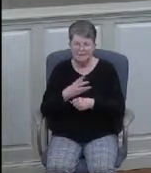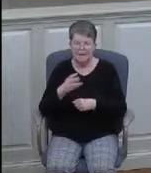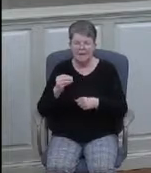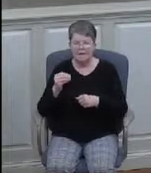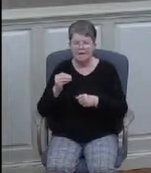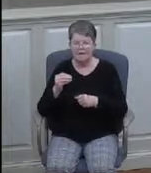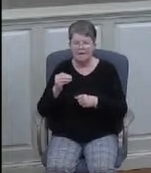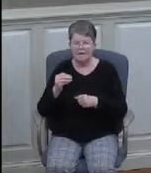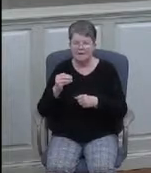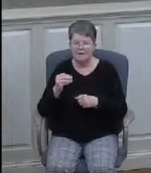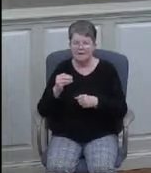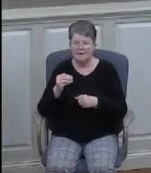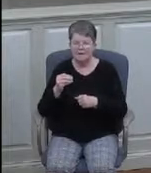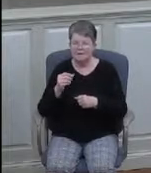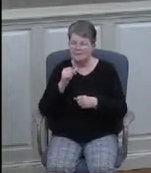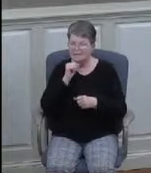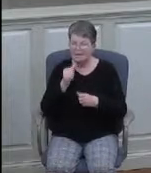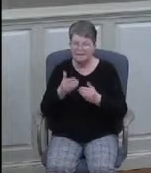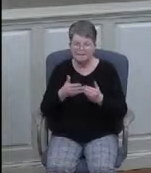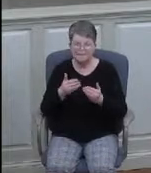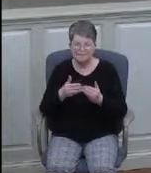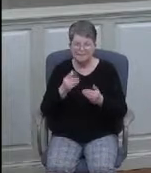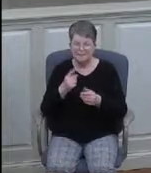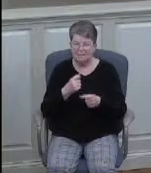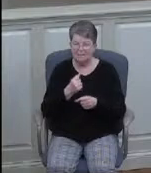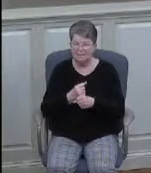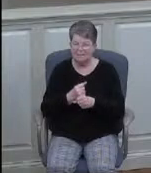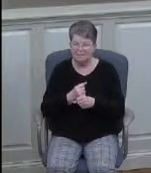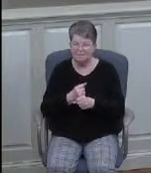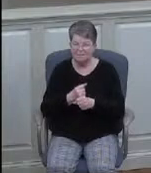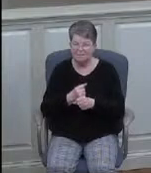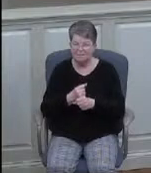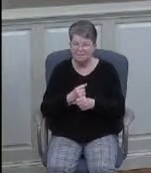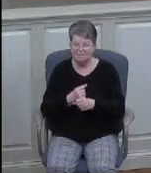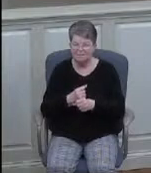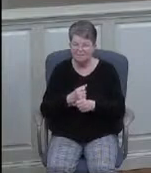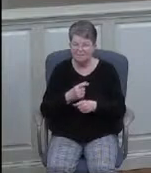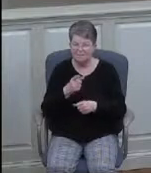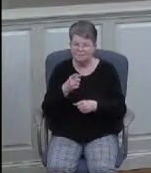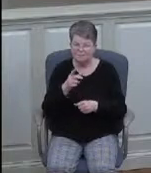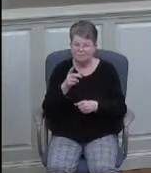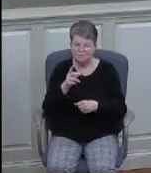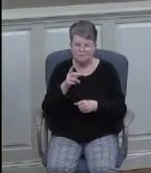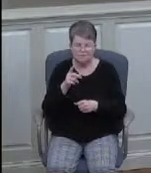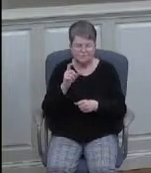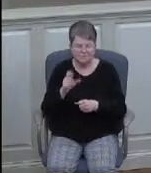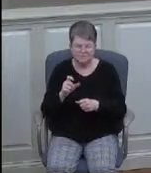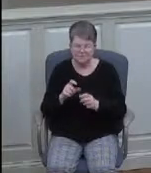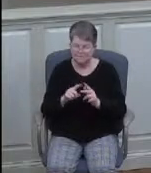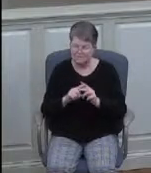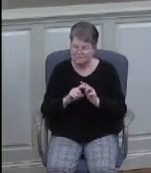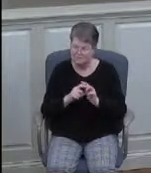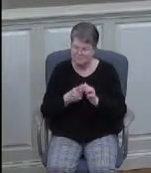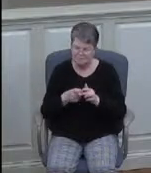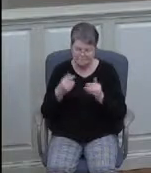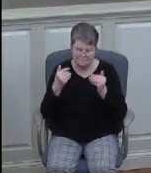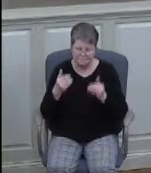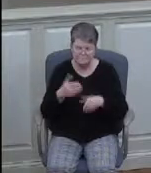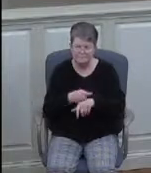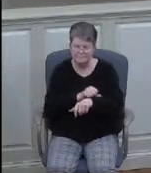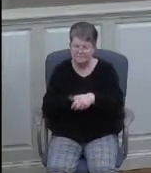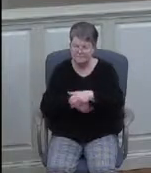And it wasn't an easy year, because you had to hit the ground running.